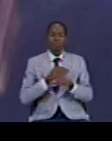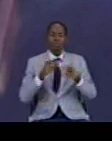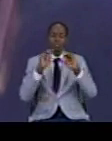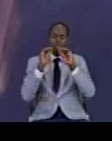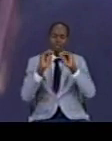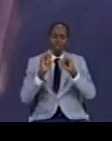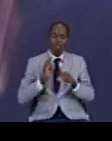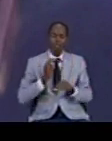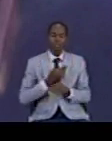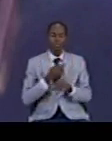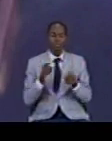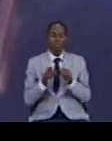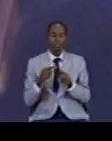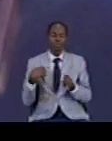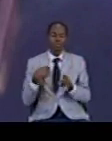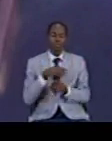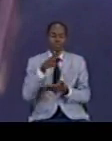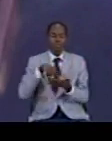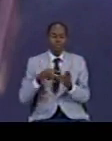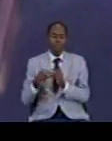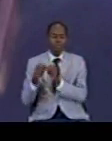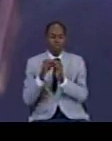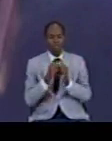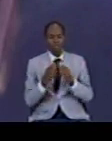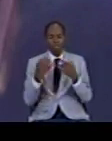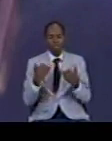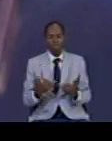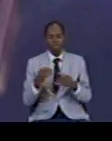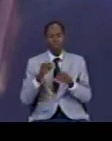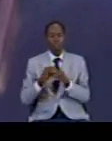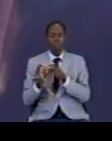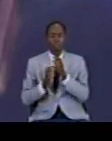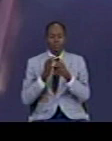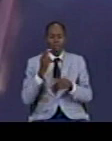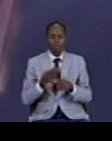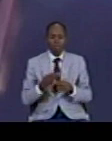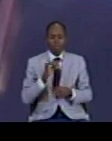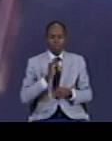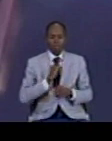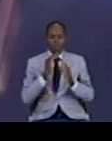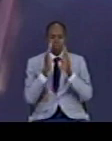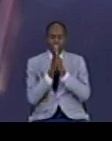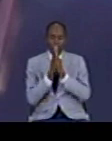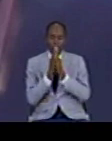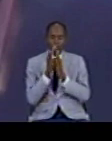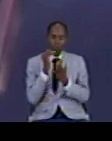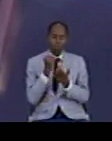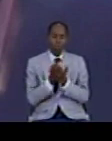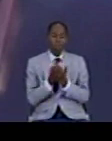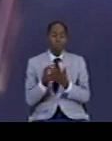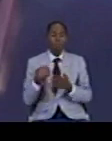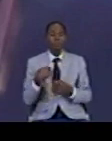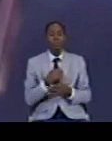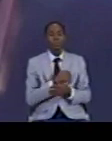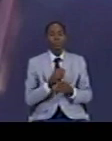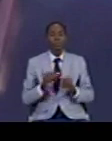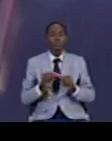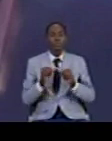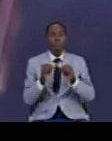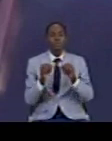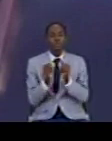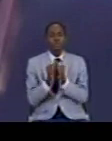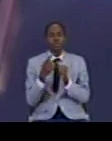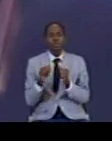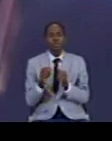us as we read together now. In Jesus' name, I pray. We'll continue with the reading